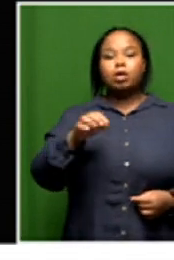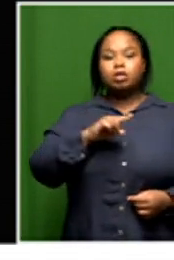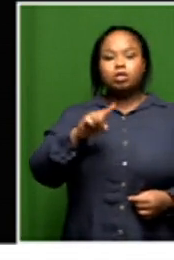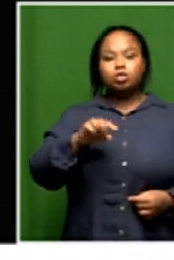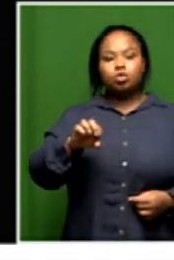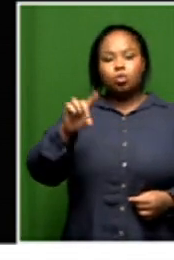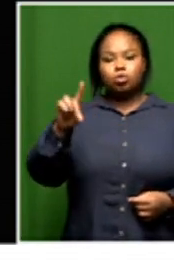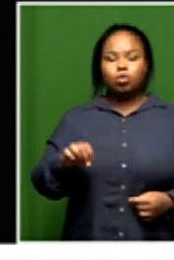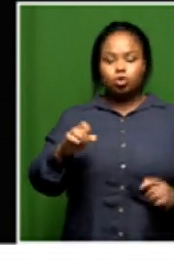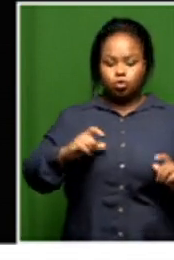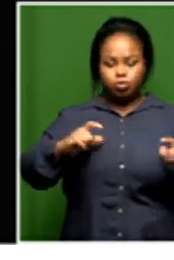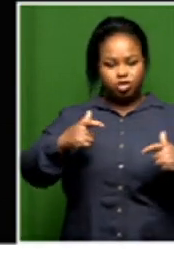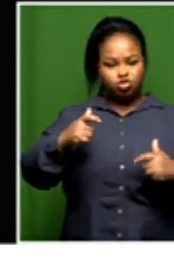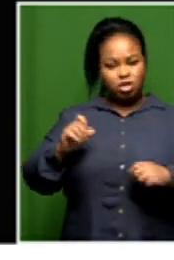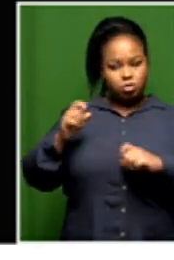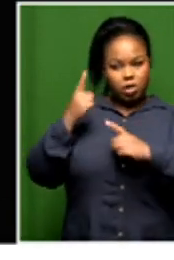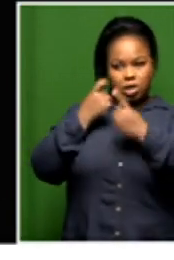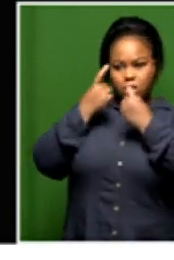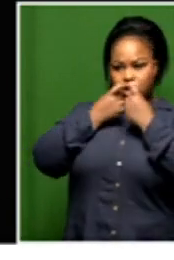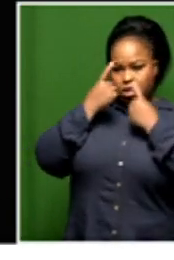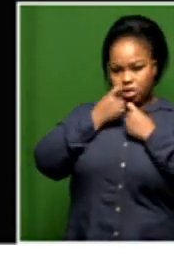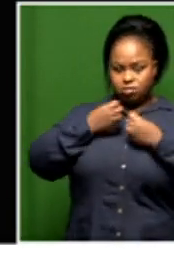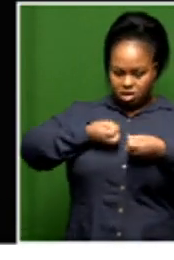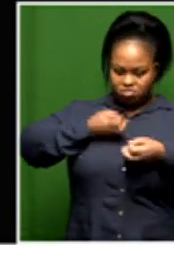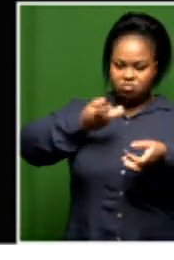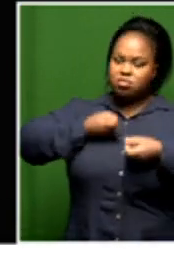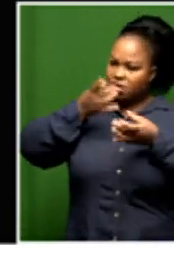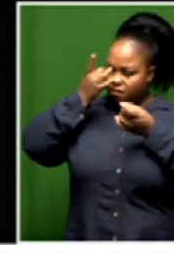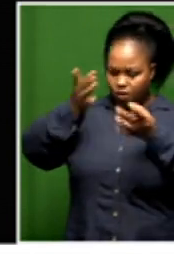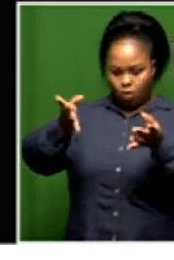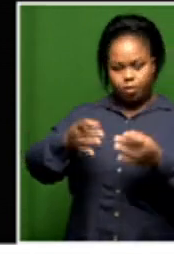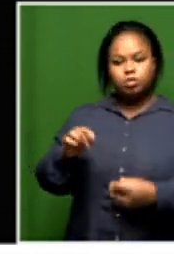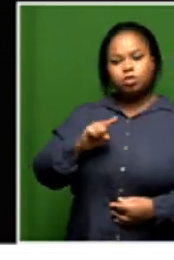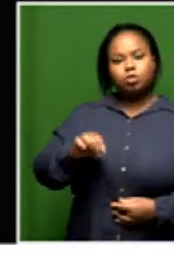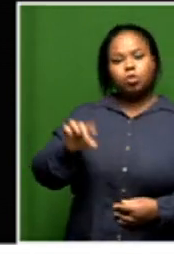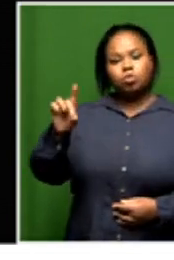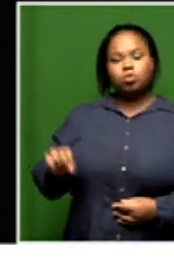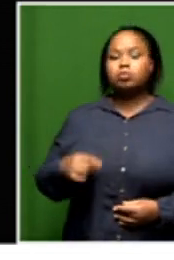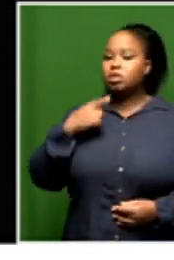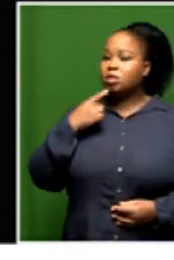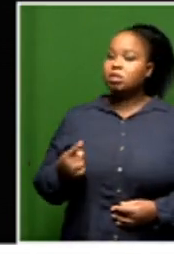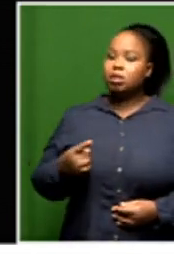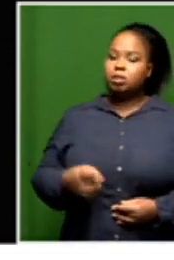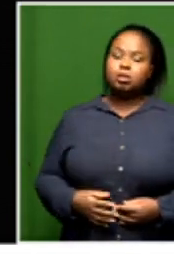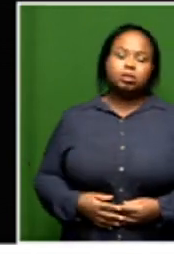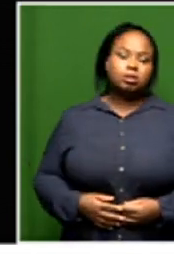I pertinently made a point of telling the judge that unless they overhaul